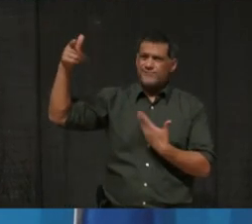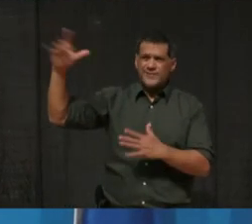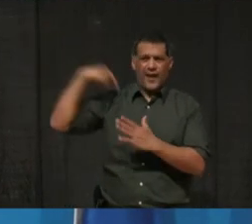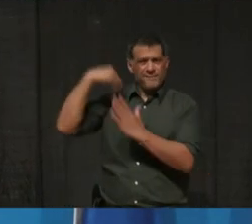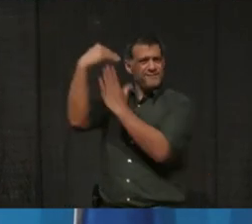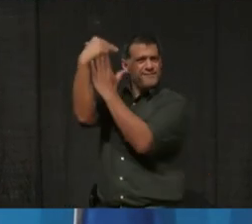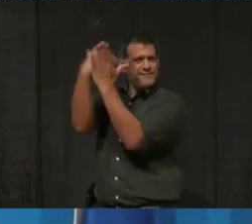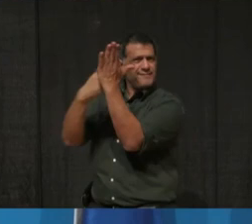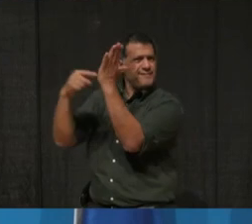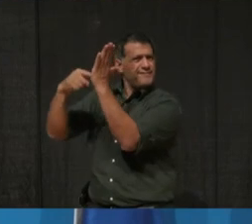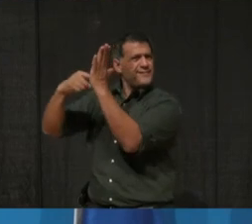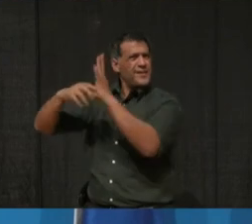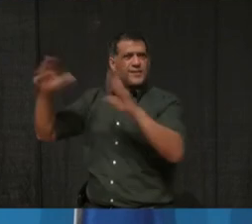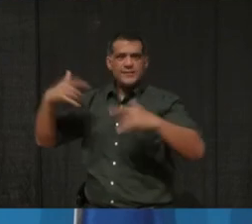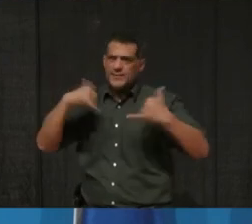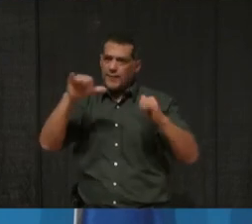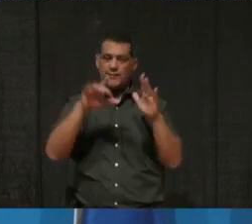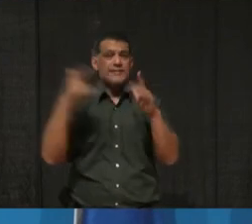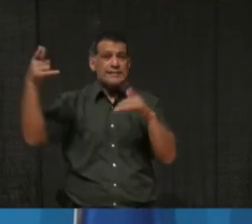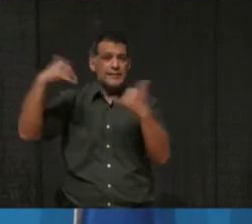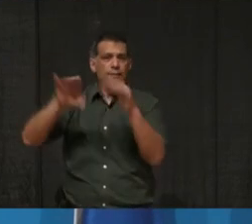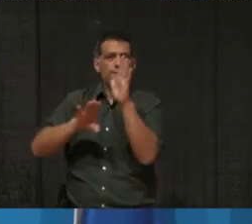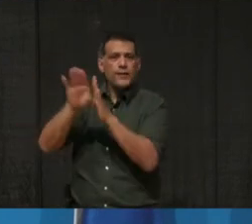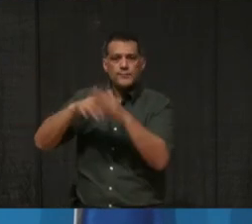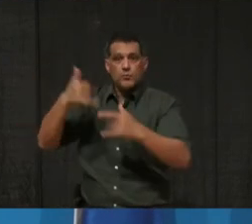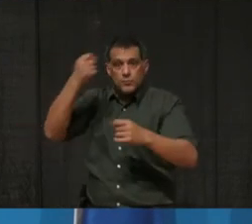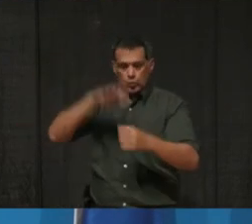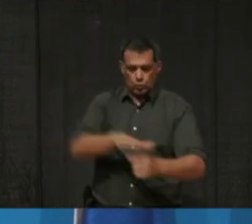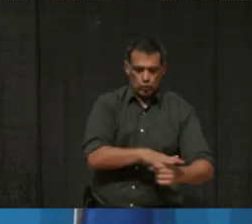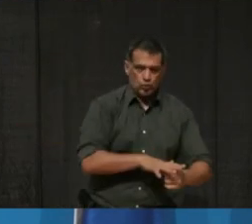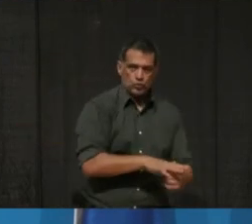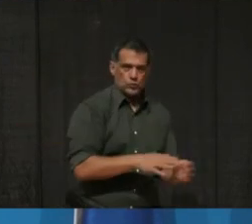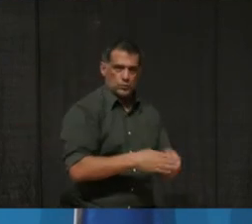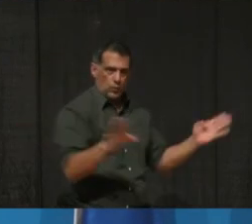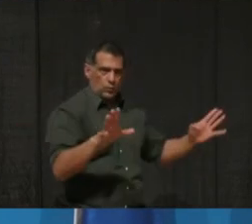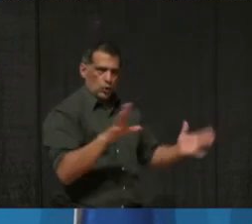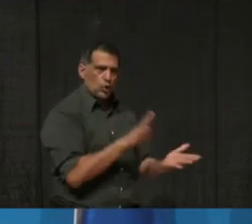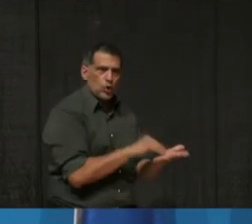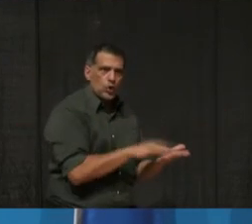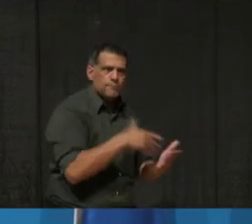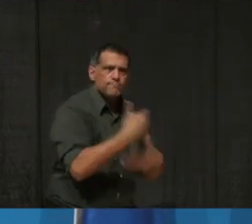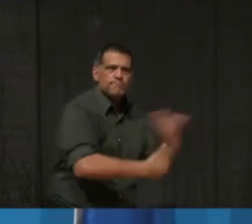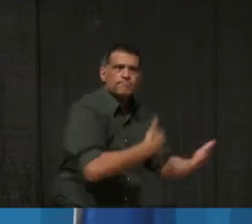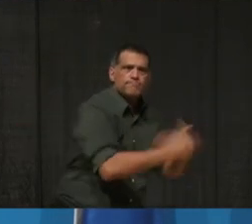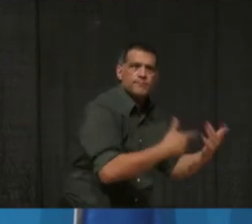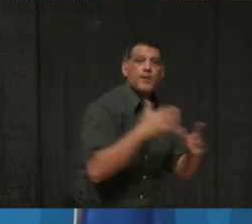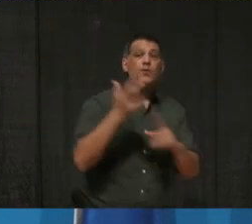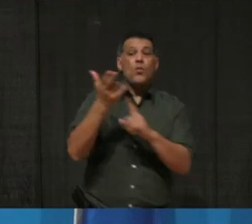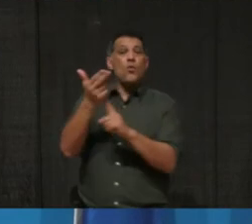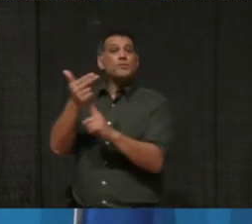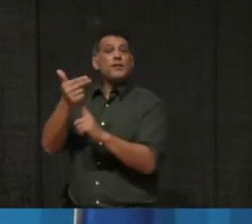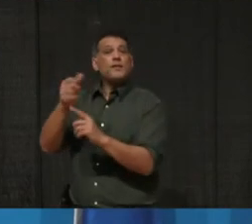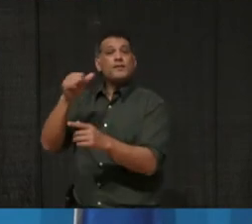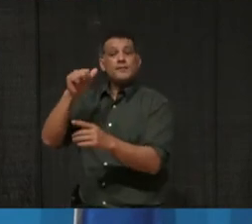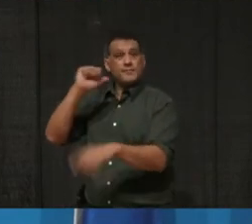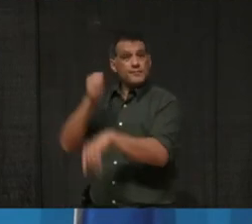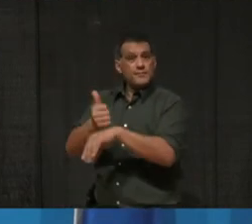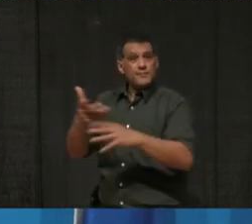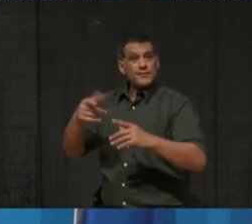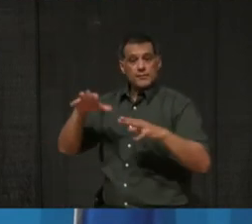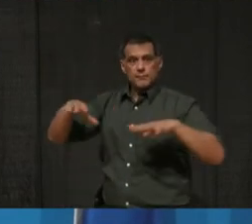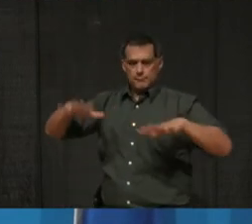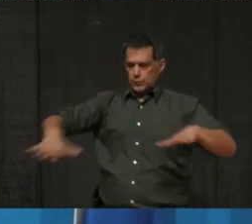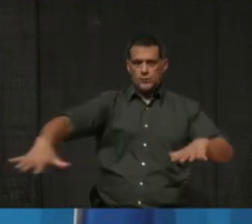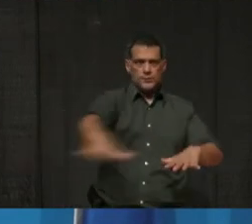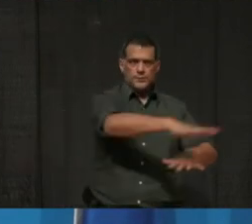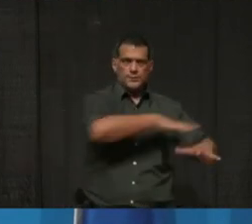for us in local public health. We certainly want to learn a bit more because many of these hotels and individuals will be housed in our jurisdiction, so it'll be important for us